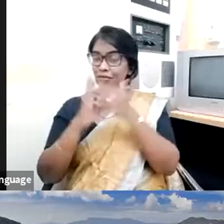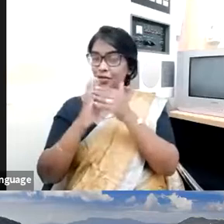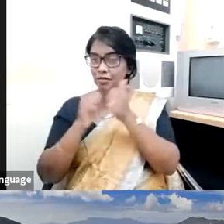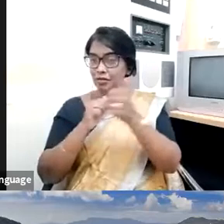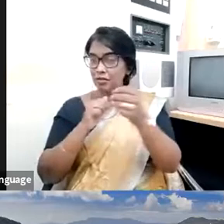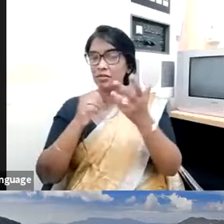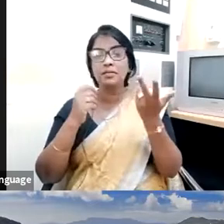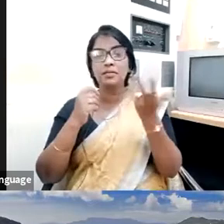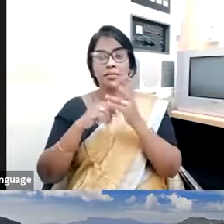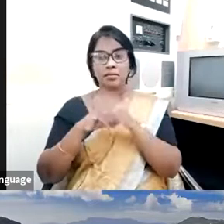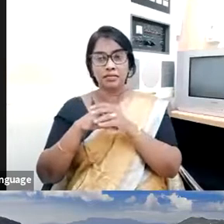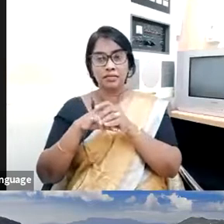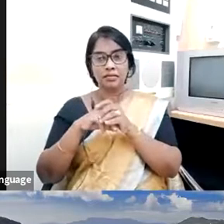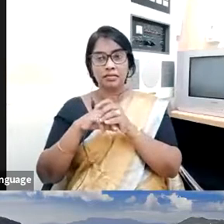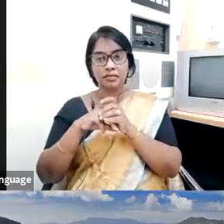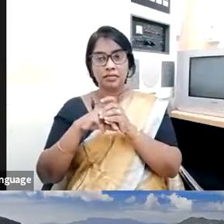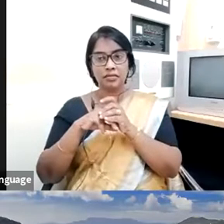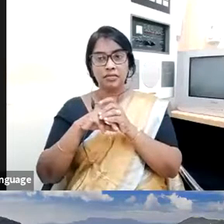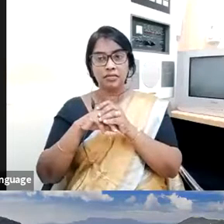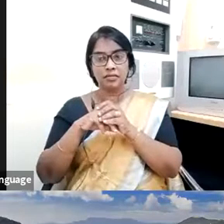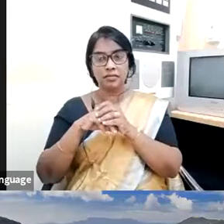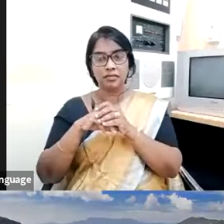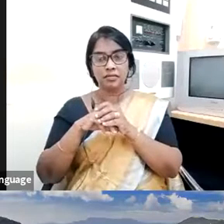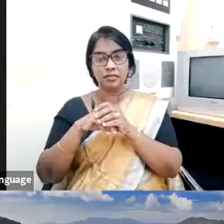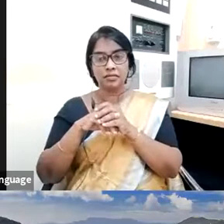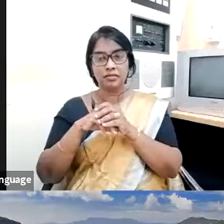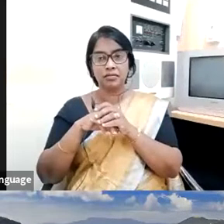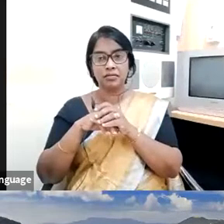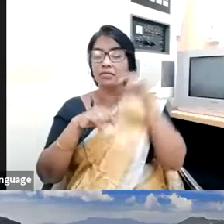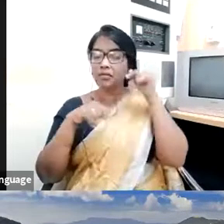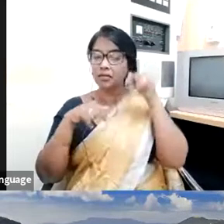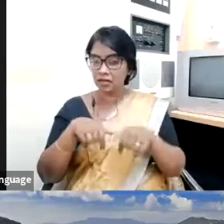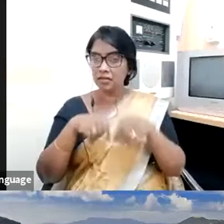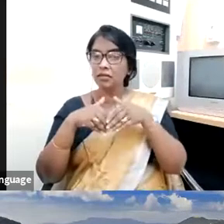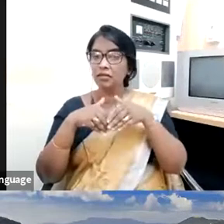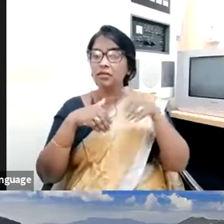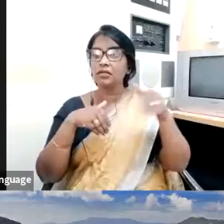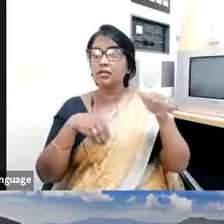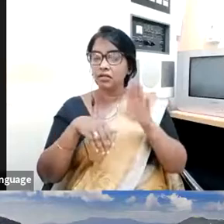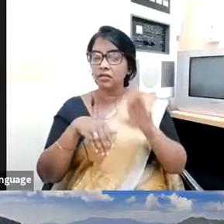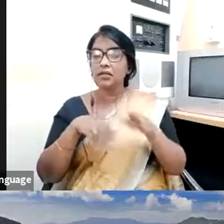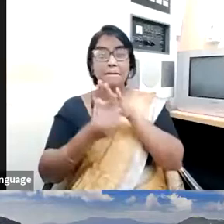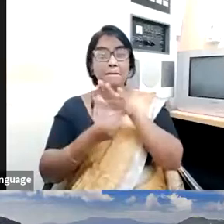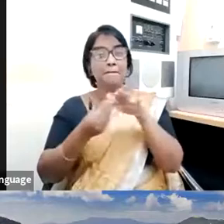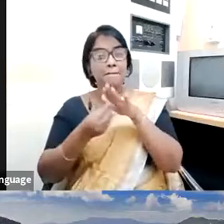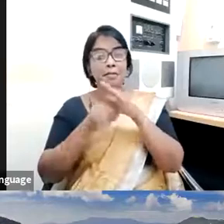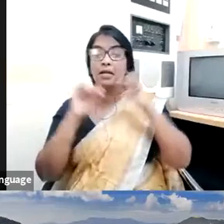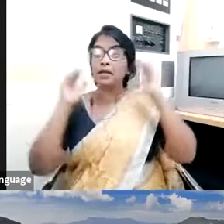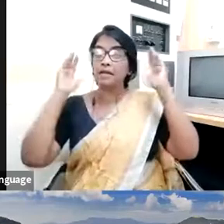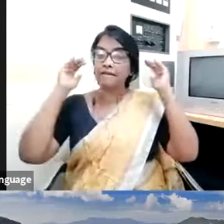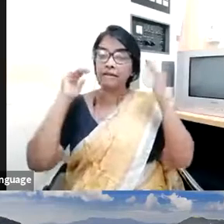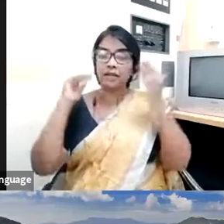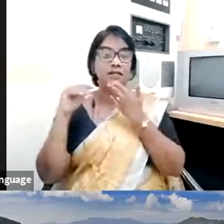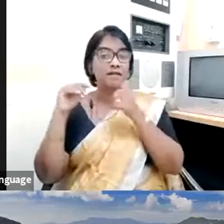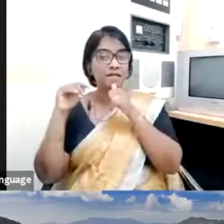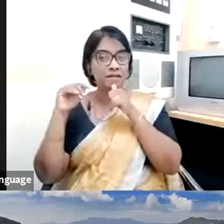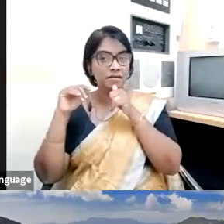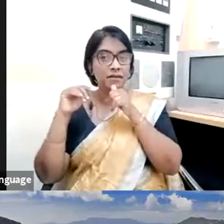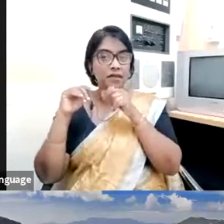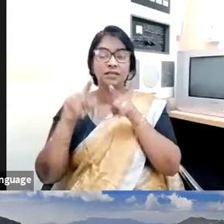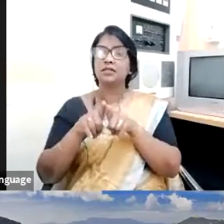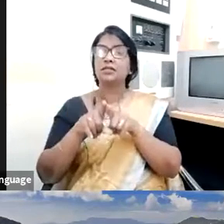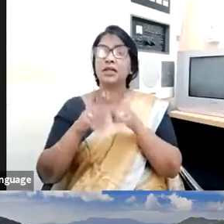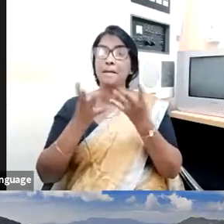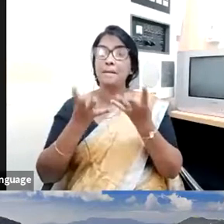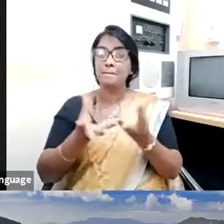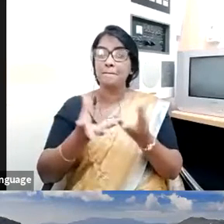of the existing ecology in terms of rain and soil and moisture preservation by improvement